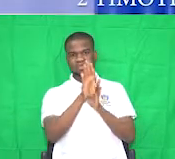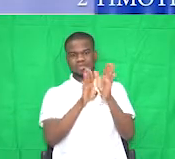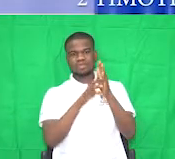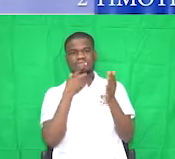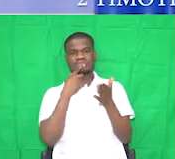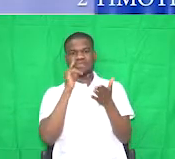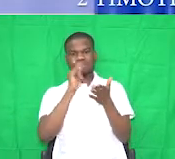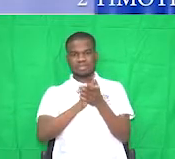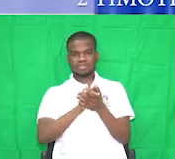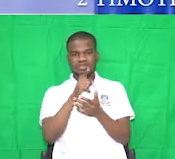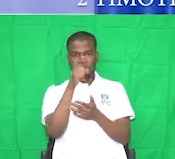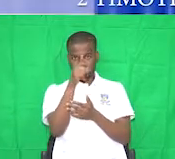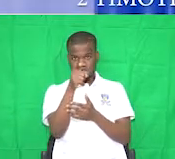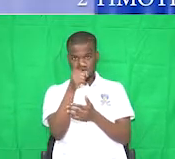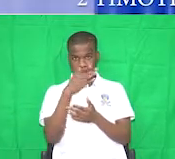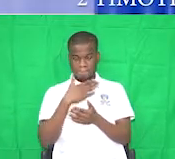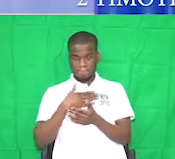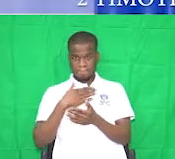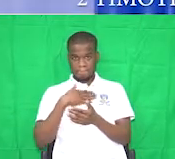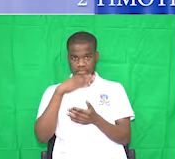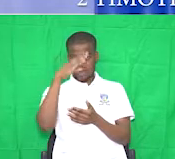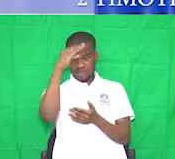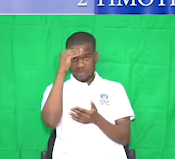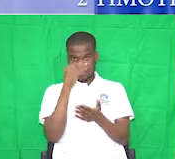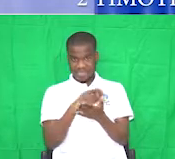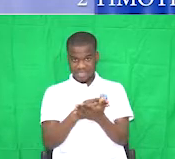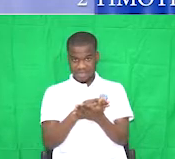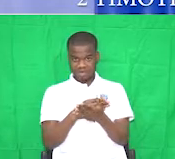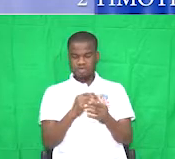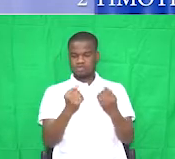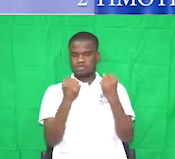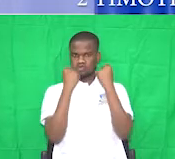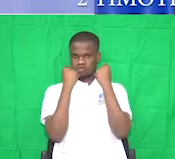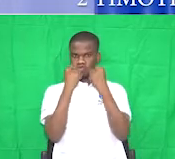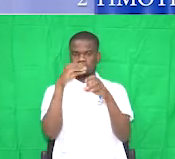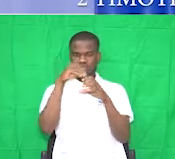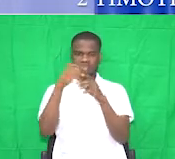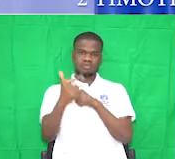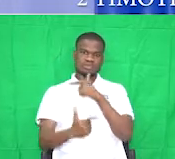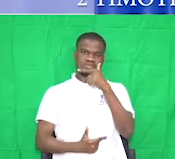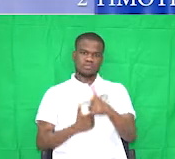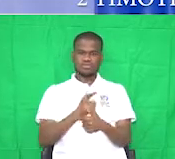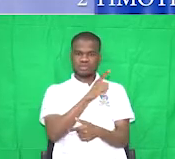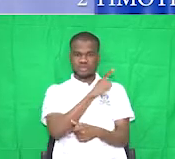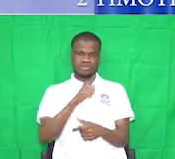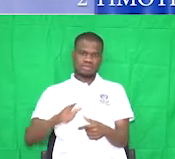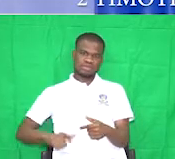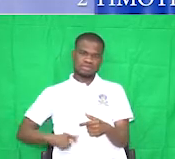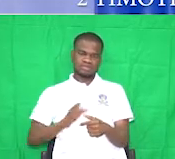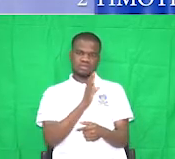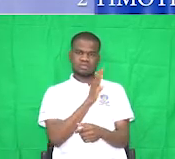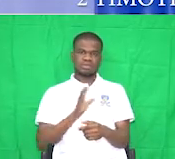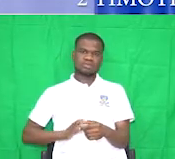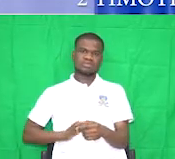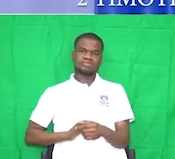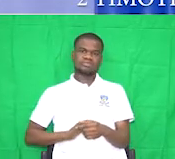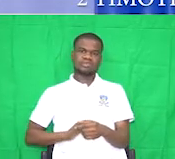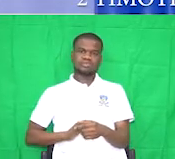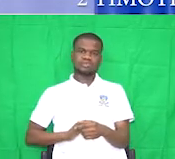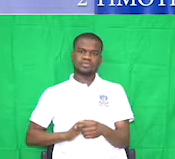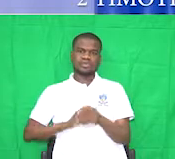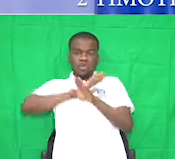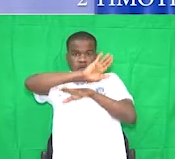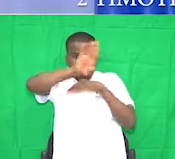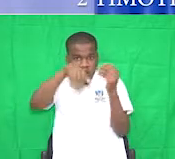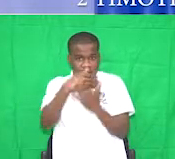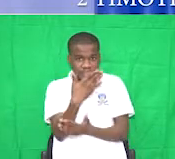says that, you then, my son, be strong in the grace of our Lord and Savior Jesus Christ. And